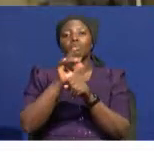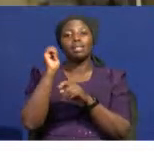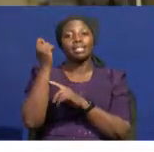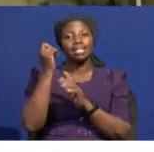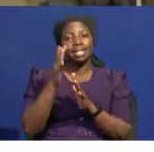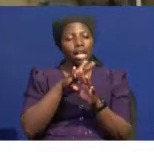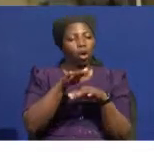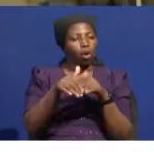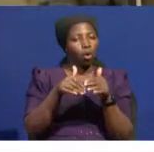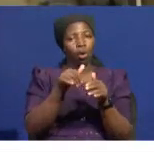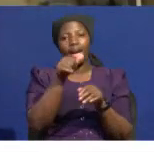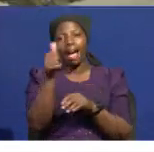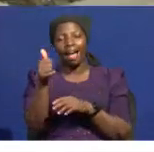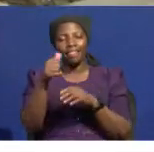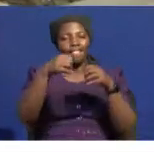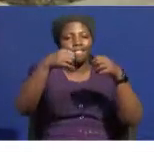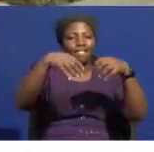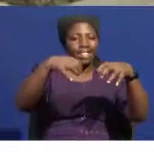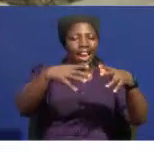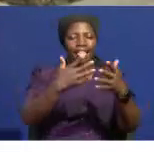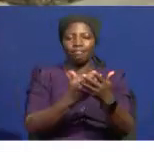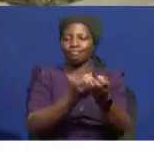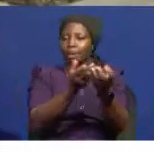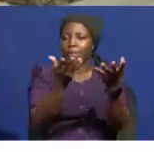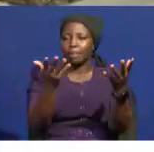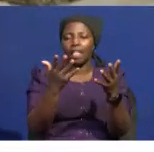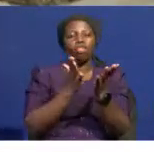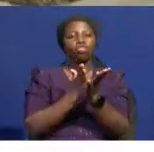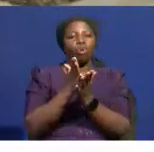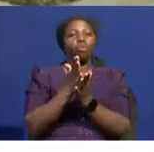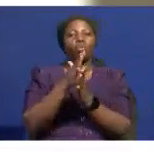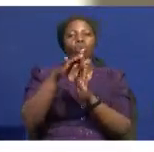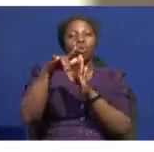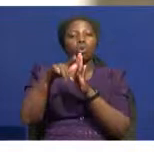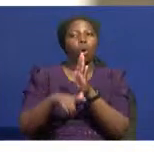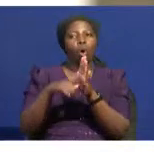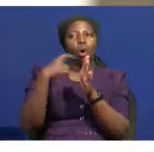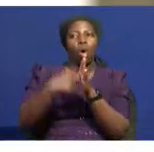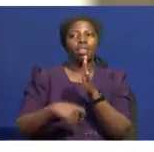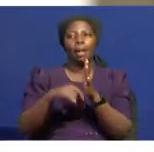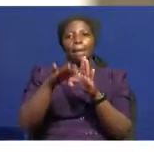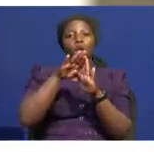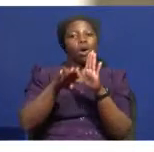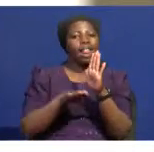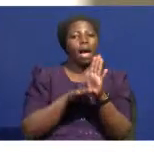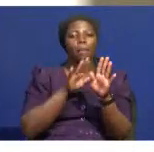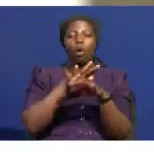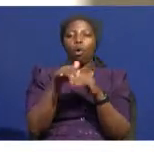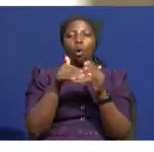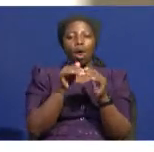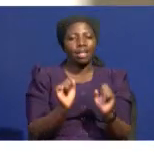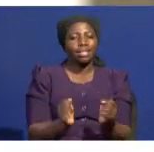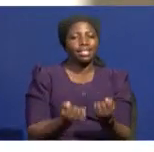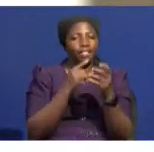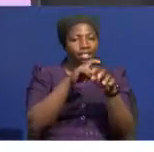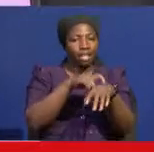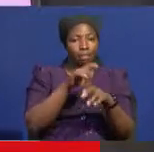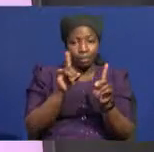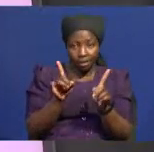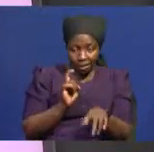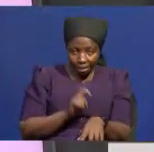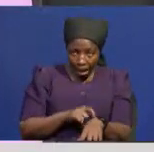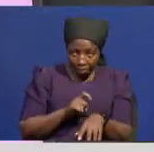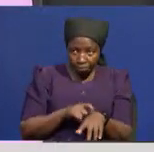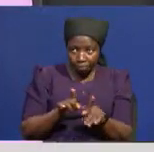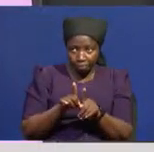other fertilizers distributed through the subsidy program are safe. At the same time, Joe Kariuki, whose firm Silica